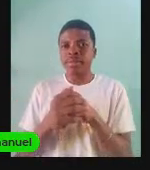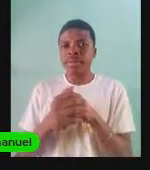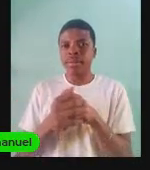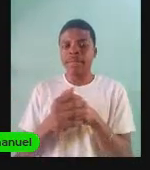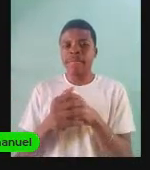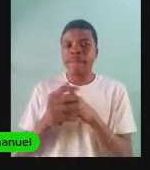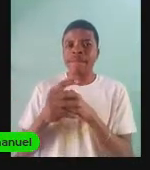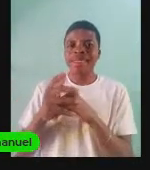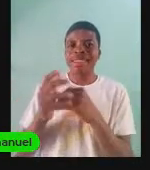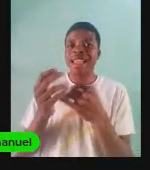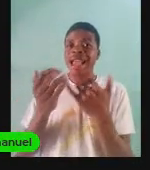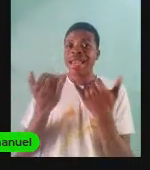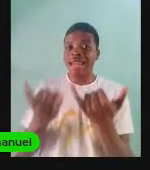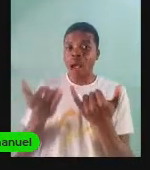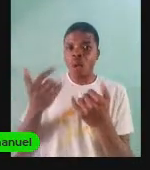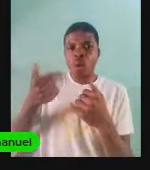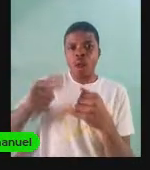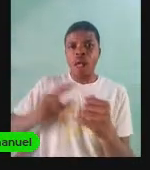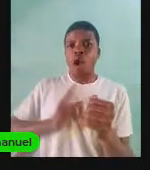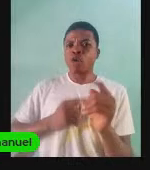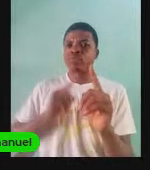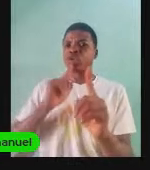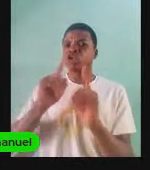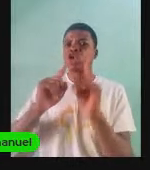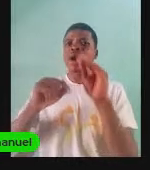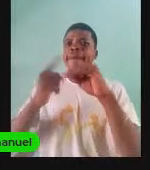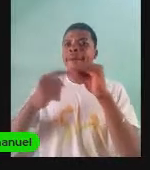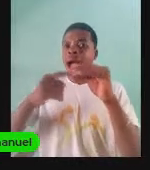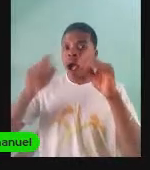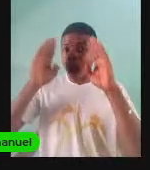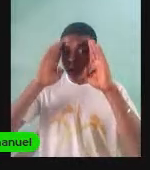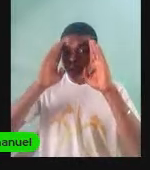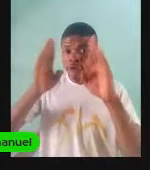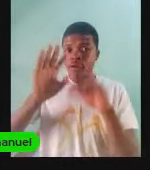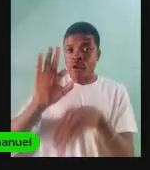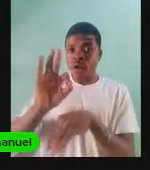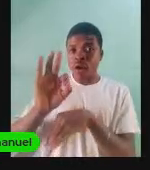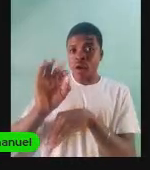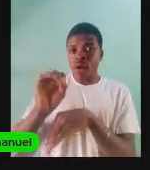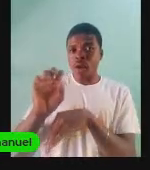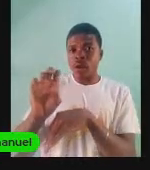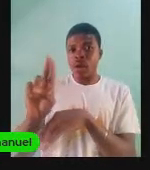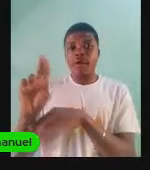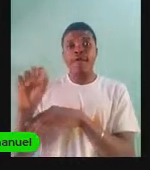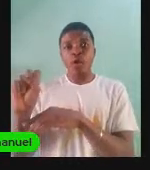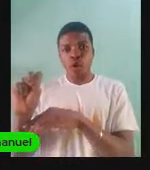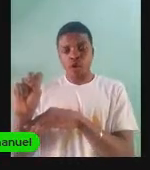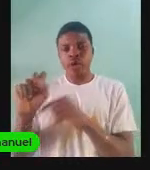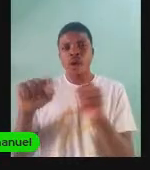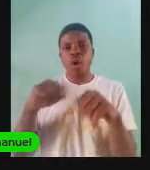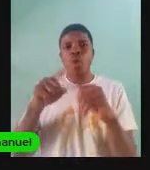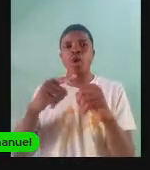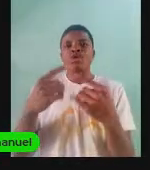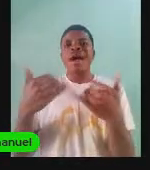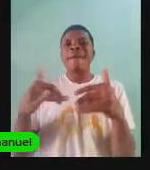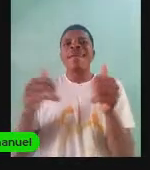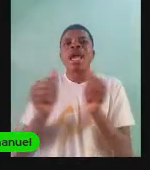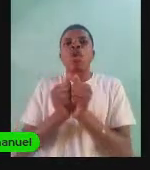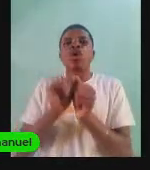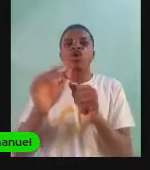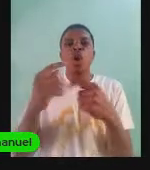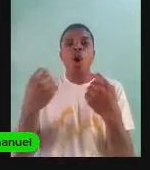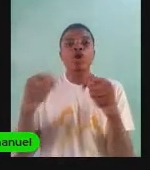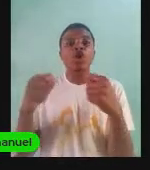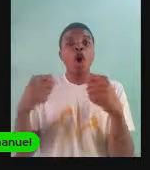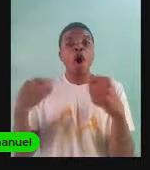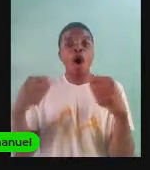Now, let's talk about focus. You see, when you play with your toys, example, if you have a toy or you're playing and